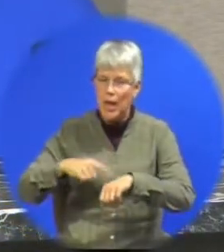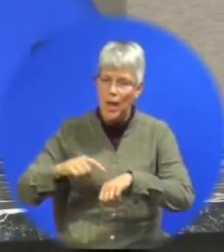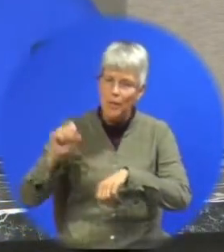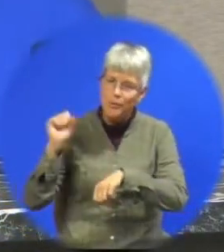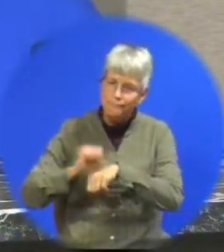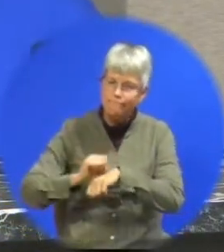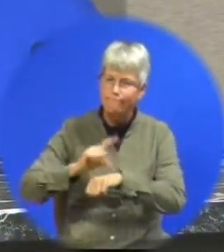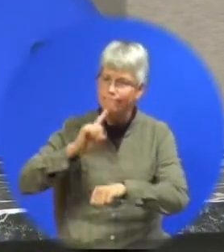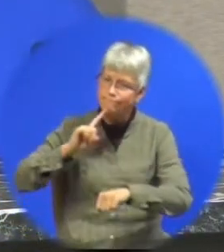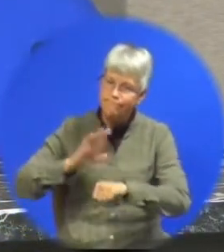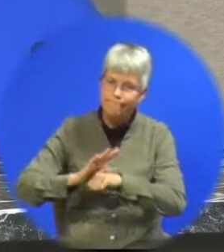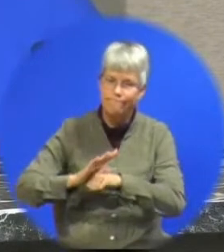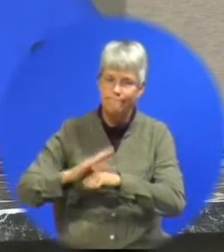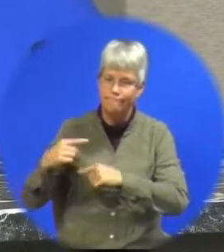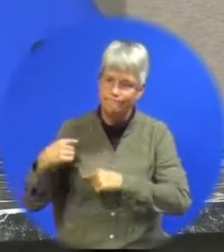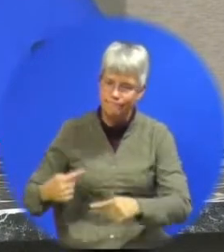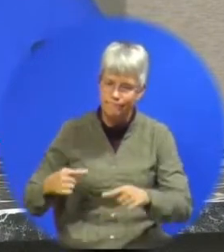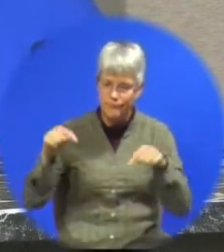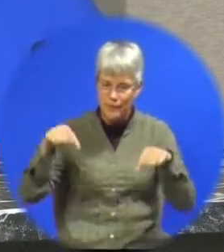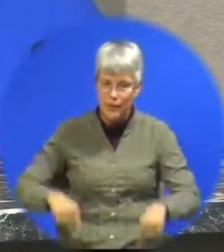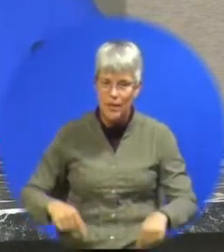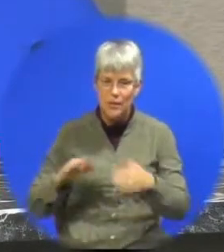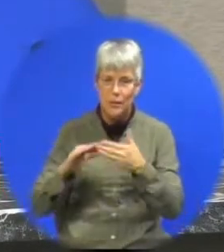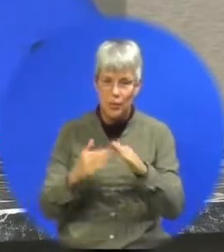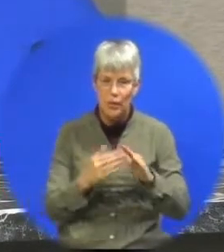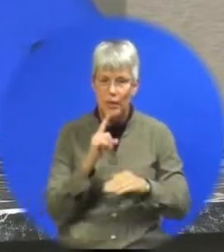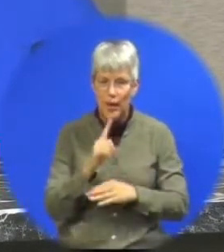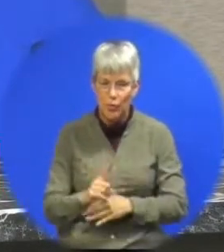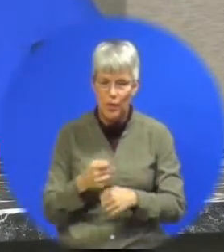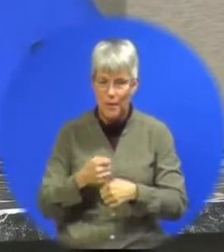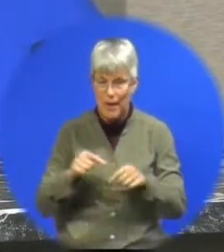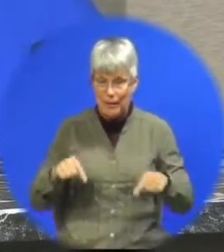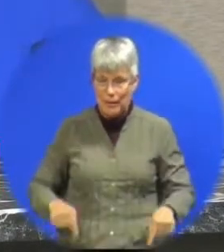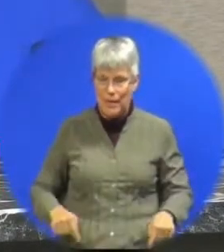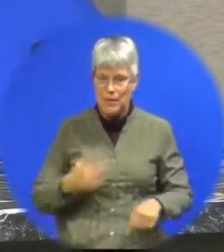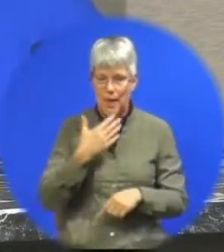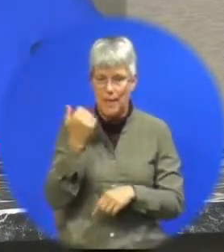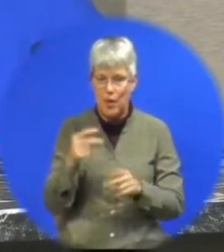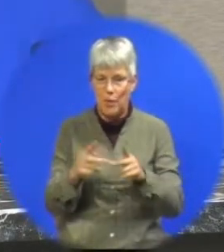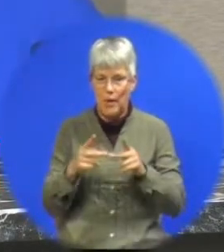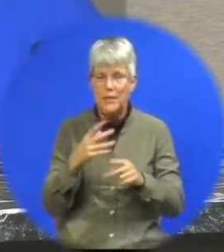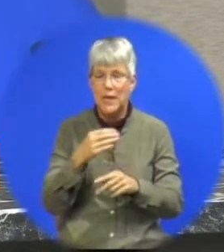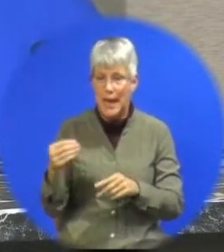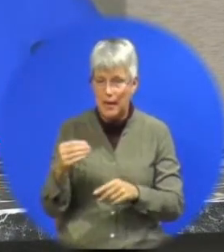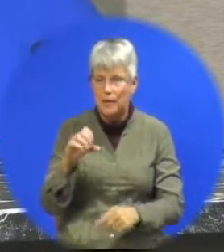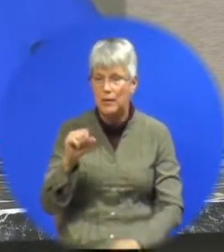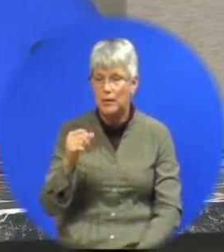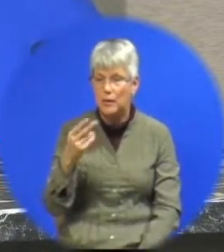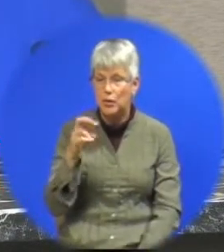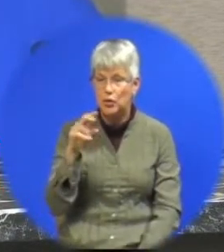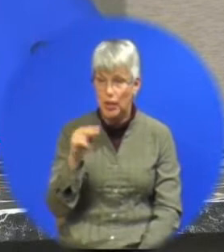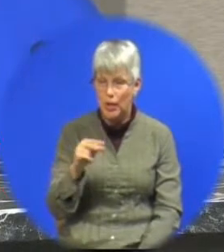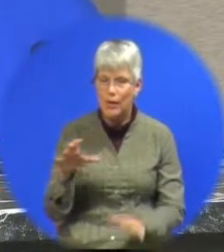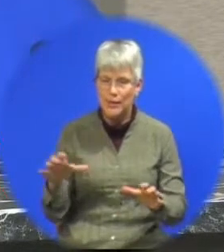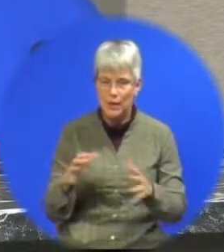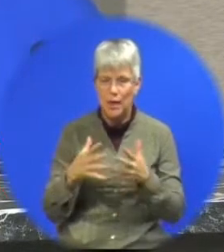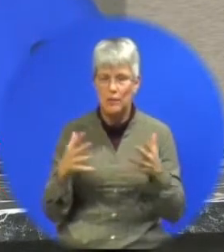making it a better place every day. And certainly that is something that Sharon has done for downtown for quite